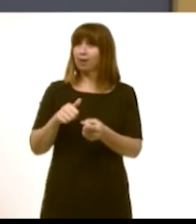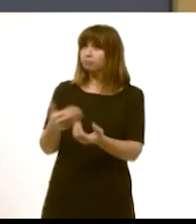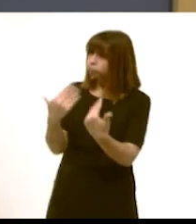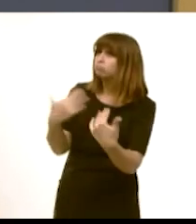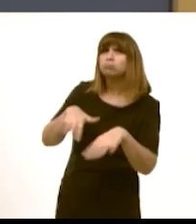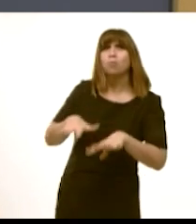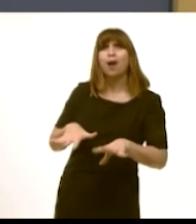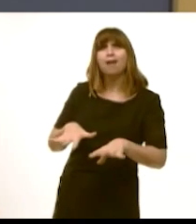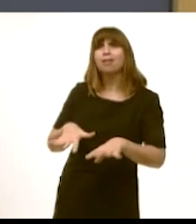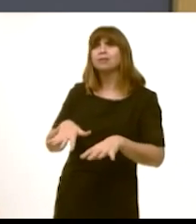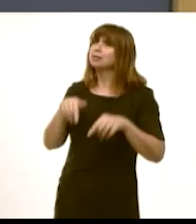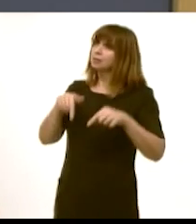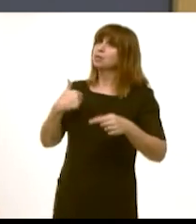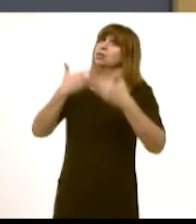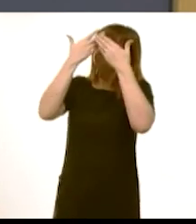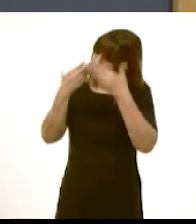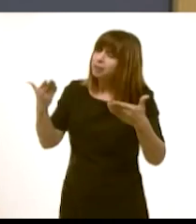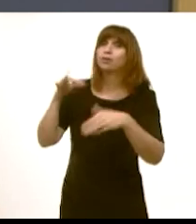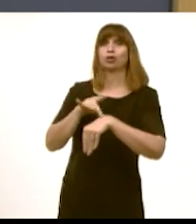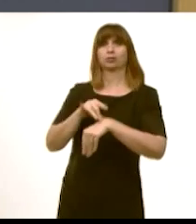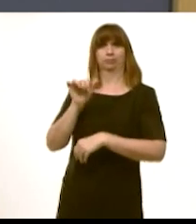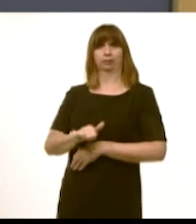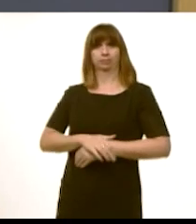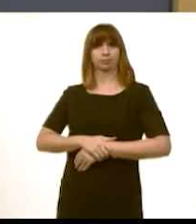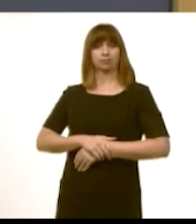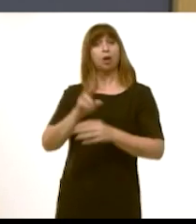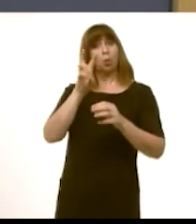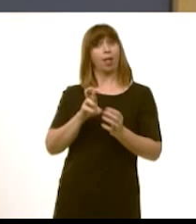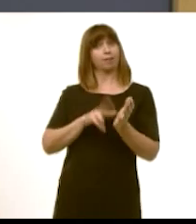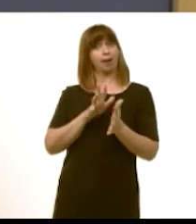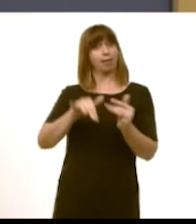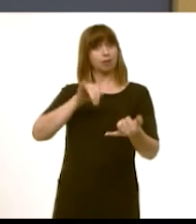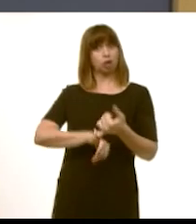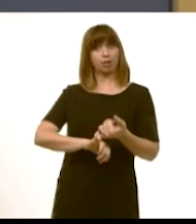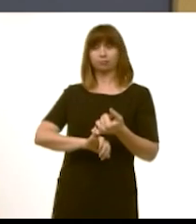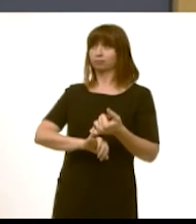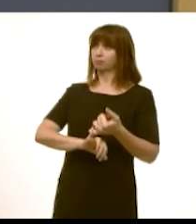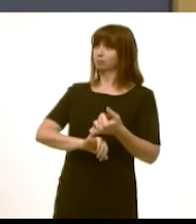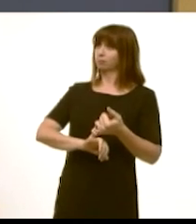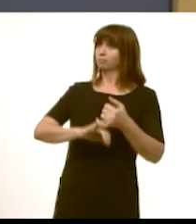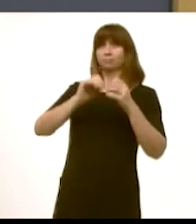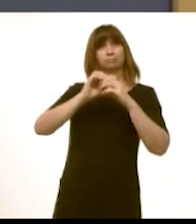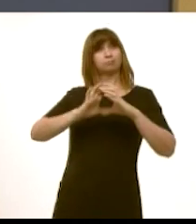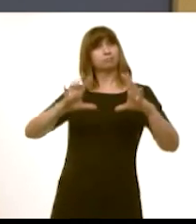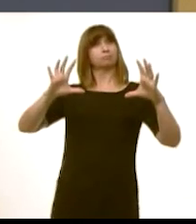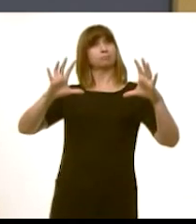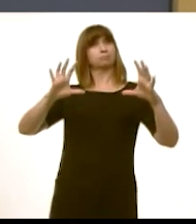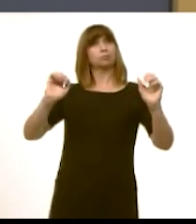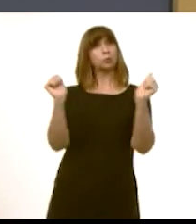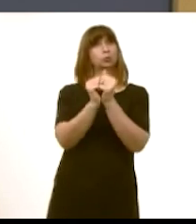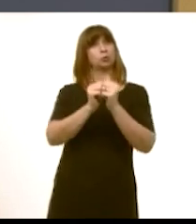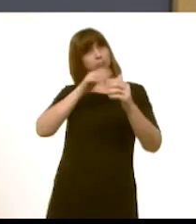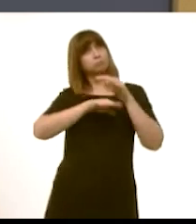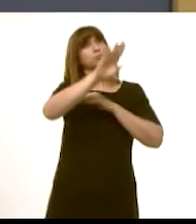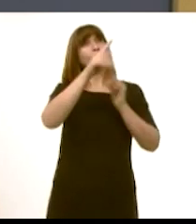where not only will they receive the respect they deserve, but will also work in a Welsh National Health Service that continues to meet the vision of an Erin Bevan and will always